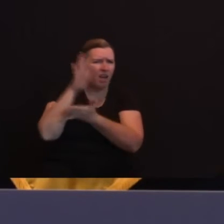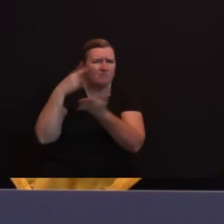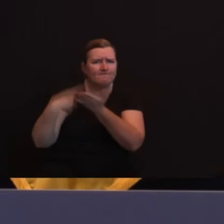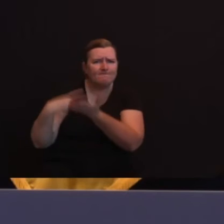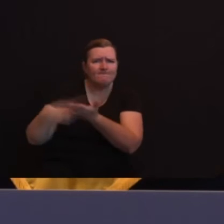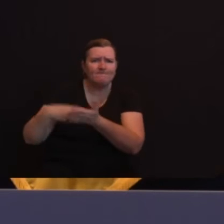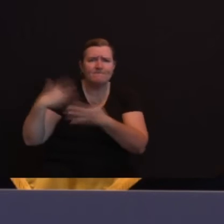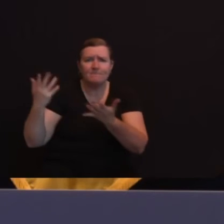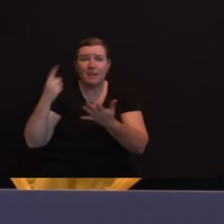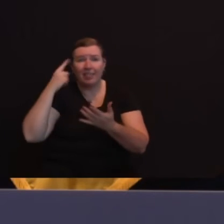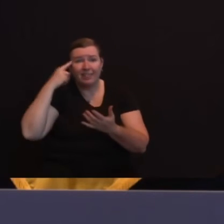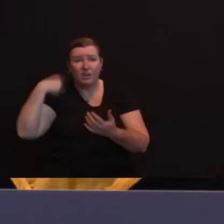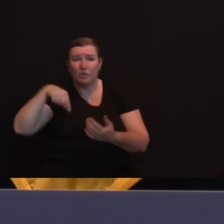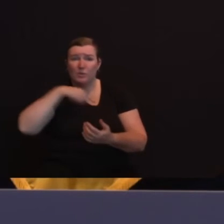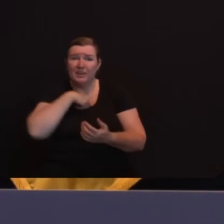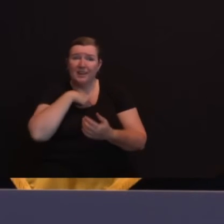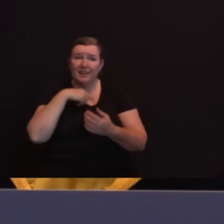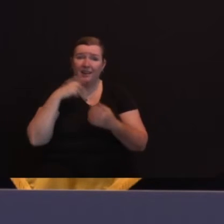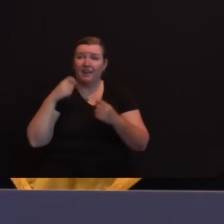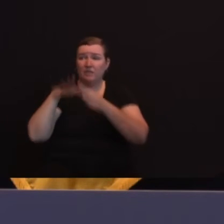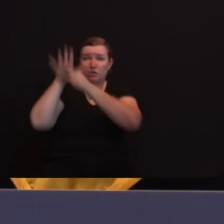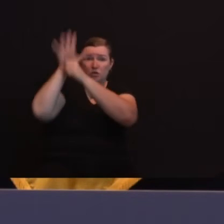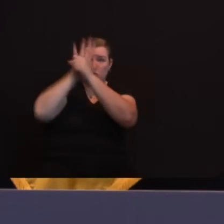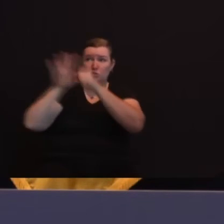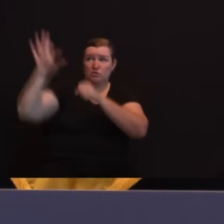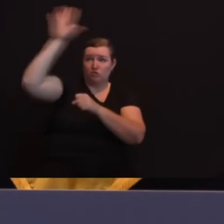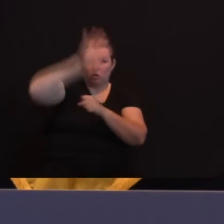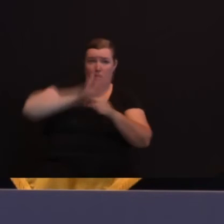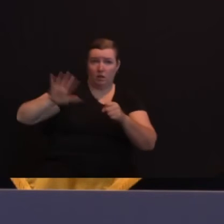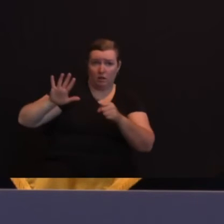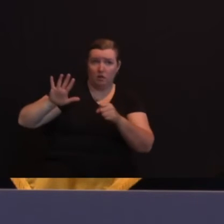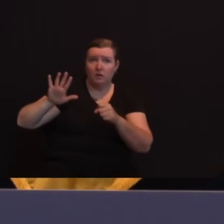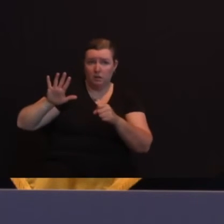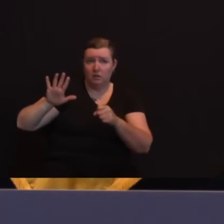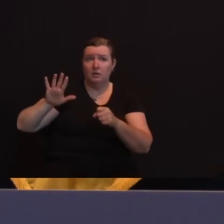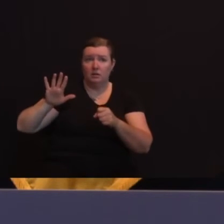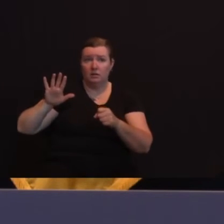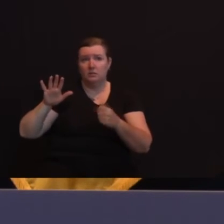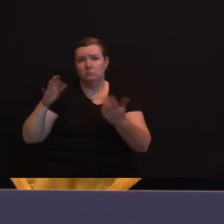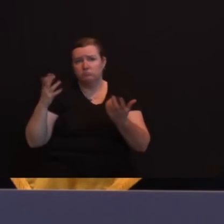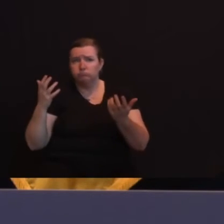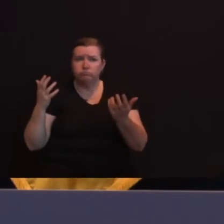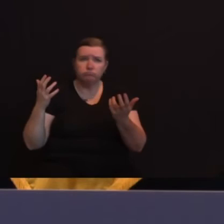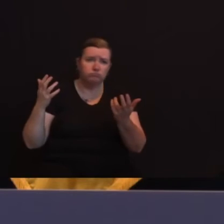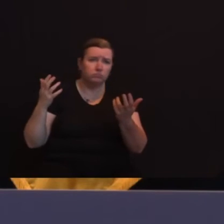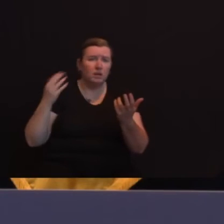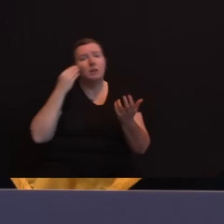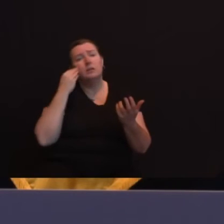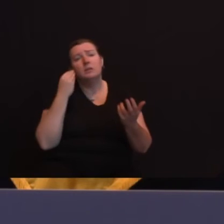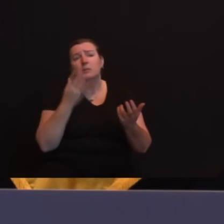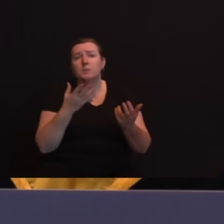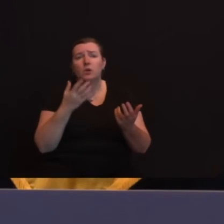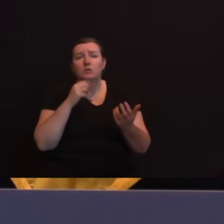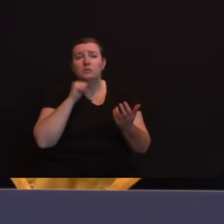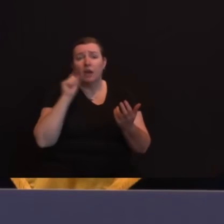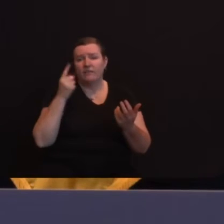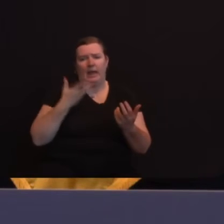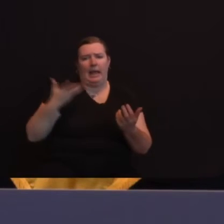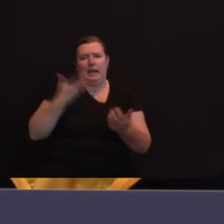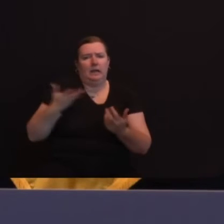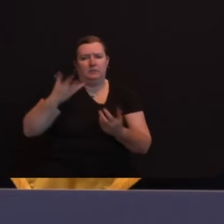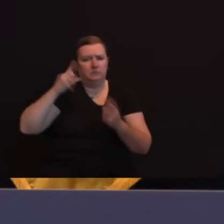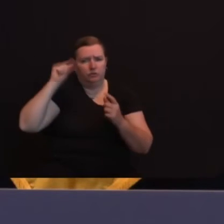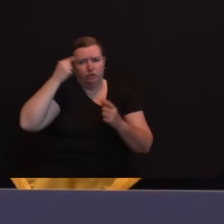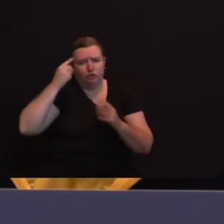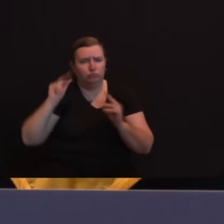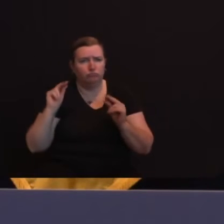as a region, but I should also say Governor Raimondo and Baker had wanted to be on it. They couldn't be. I don't want to speak for all the other 6, but I think the